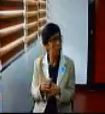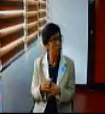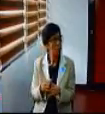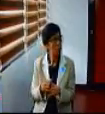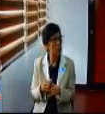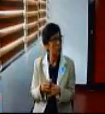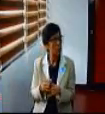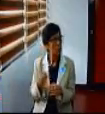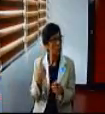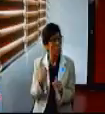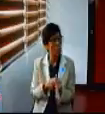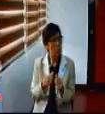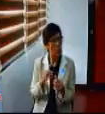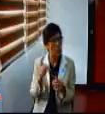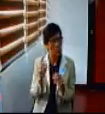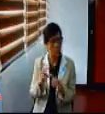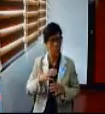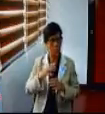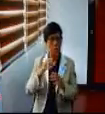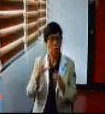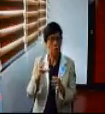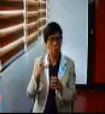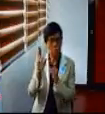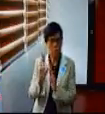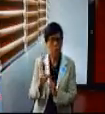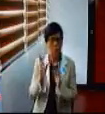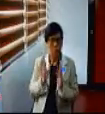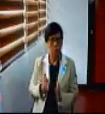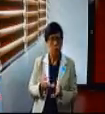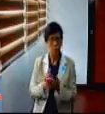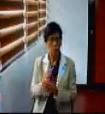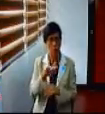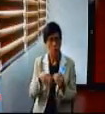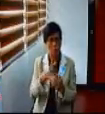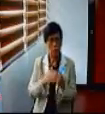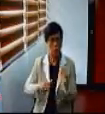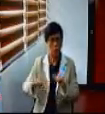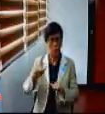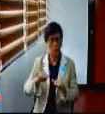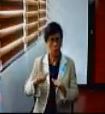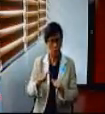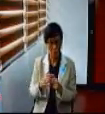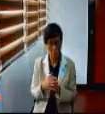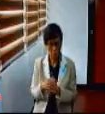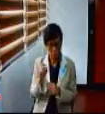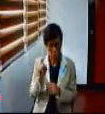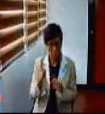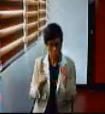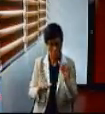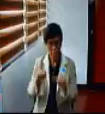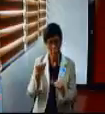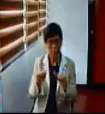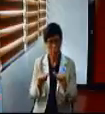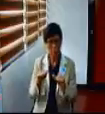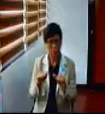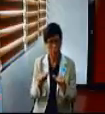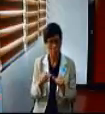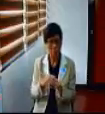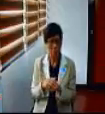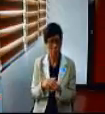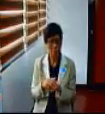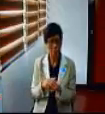to commit to respecting human rights in all their activities. They need to be able to assess the entire